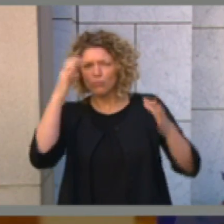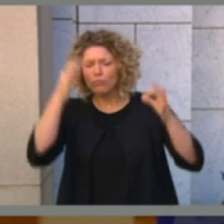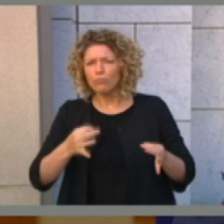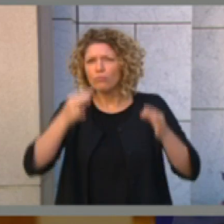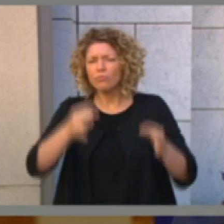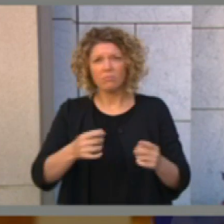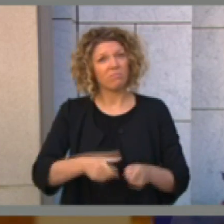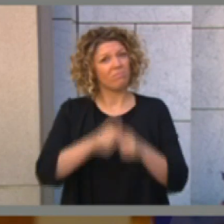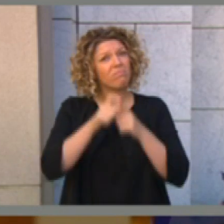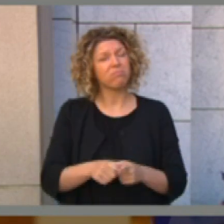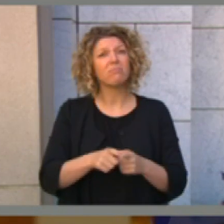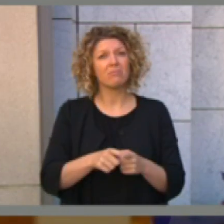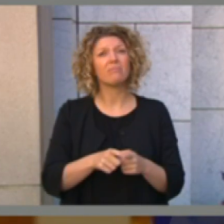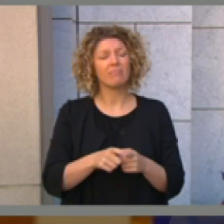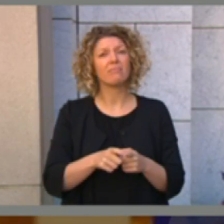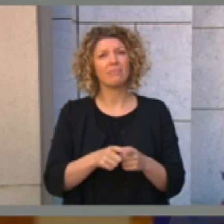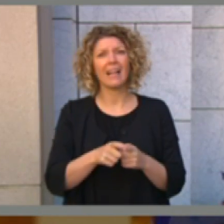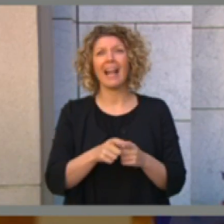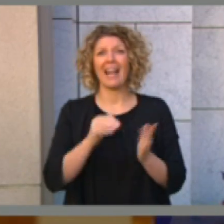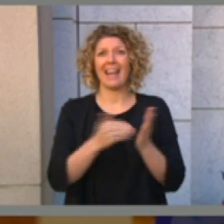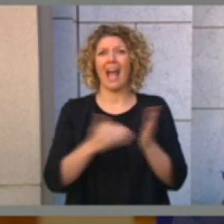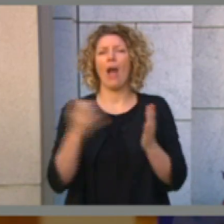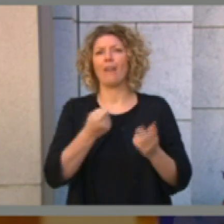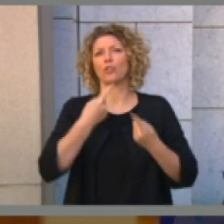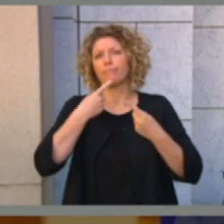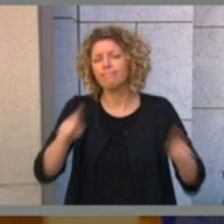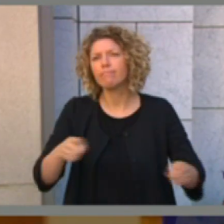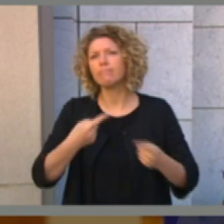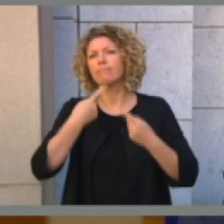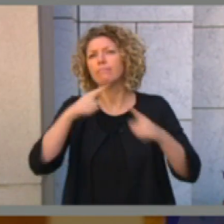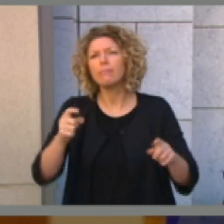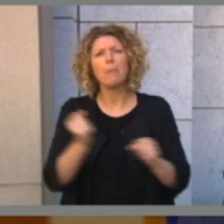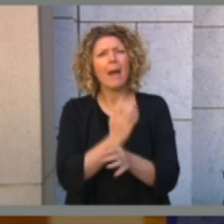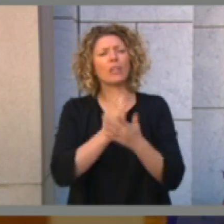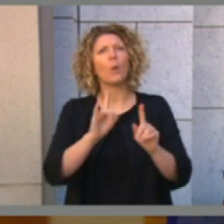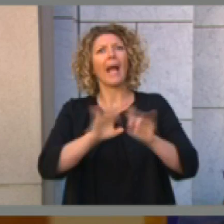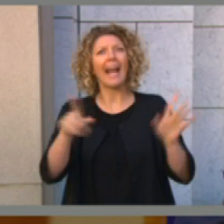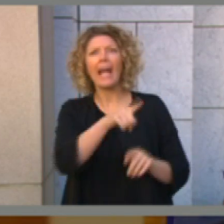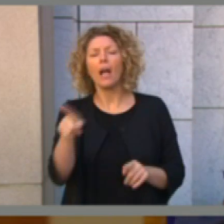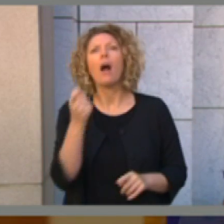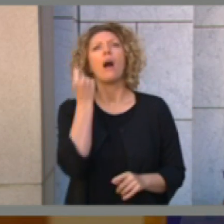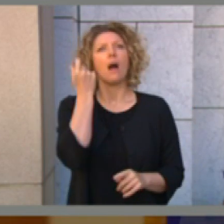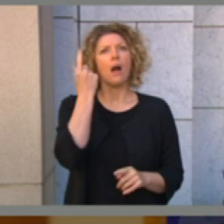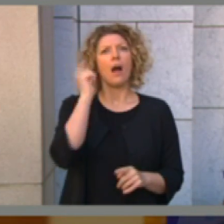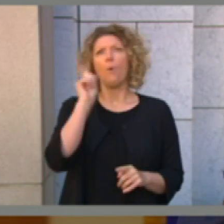decisions and as we seek to relay them to the Australian people in the most simple way that we possibly can.